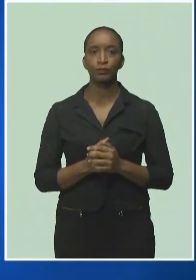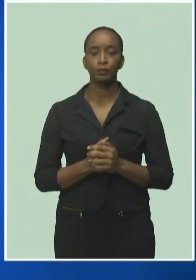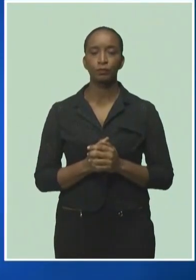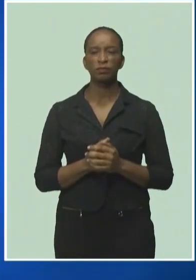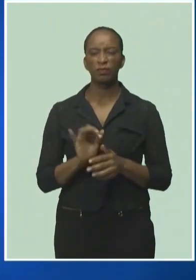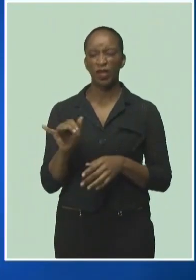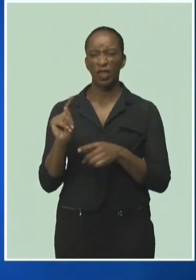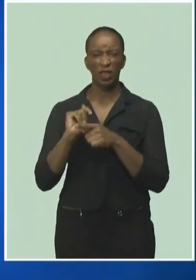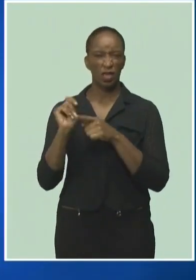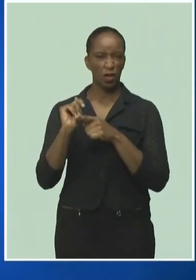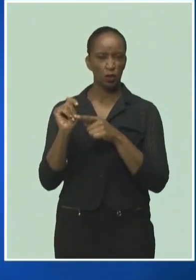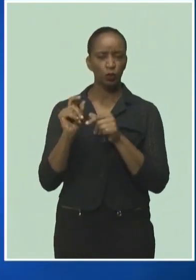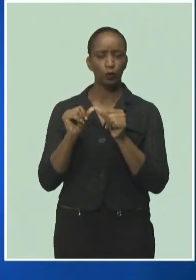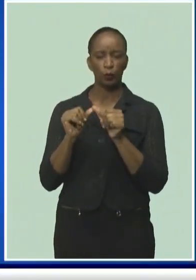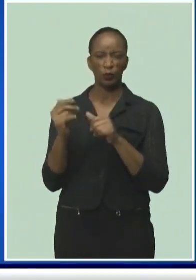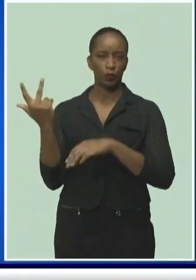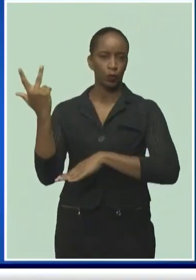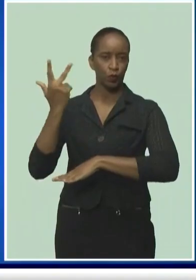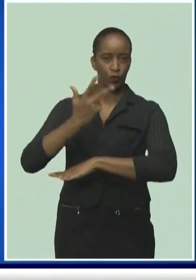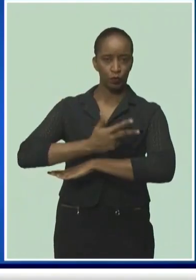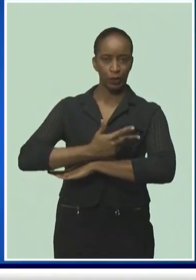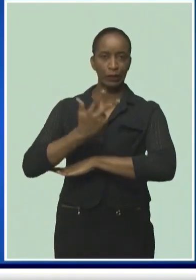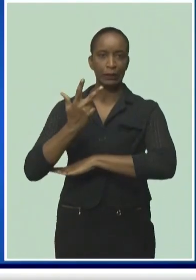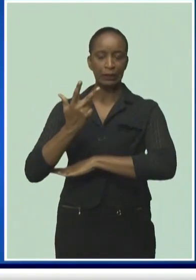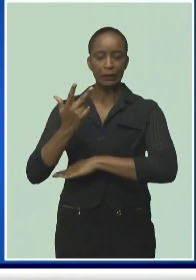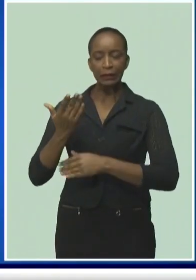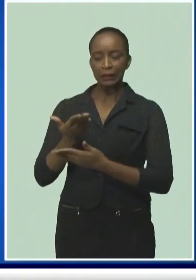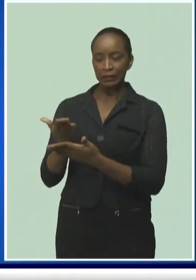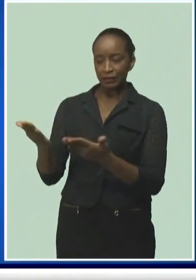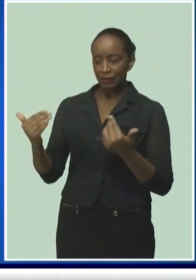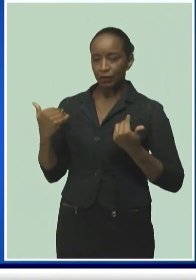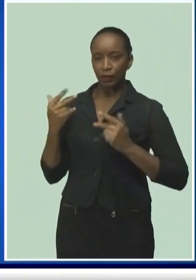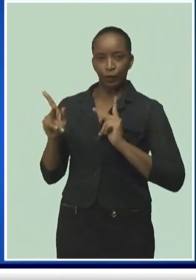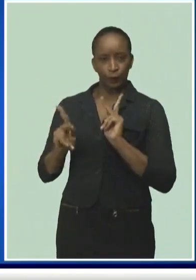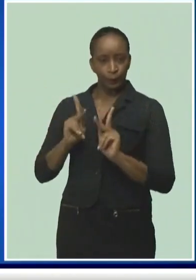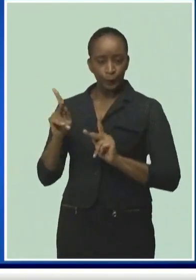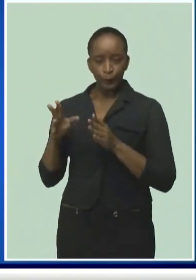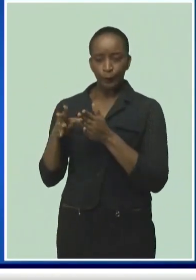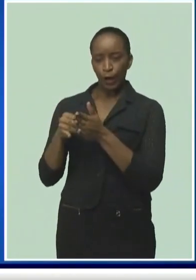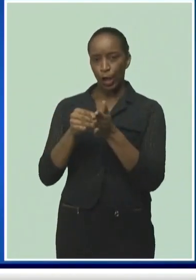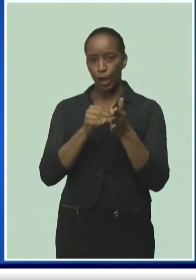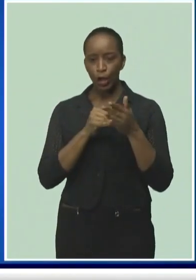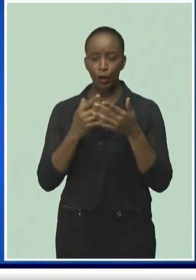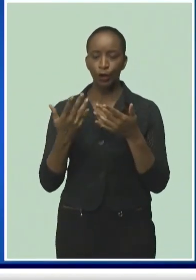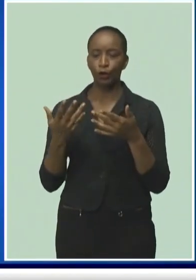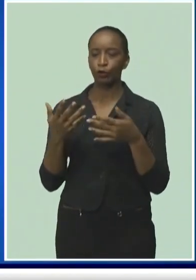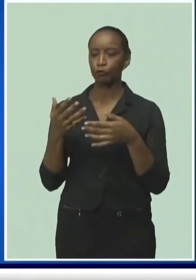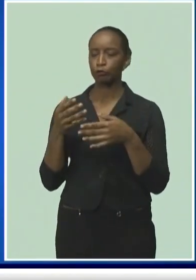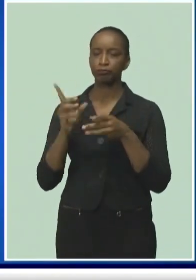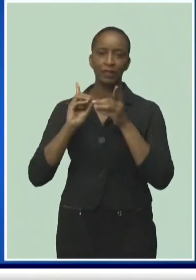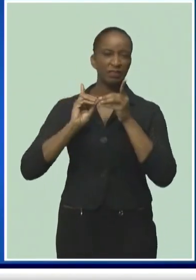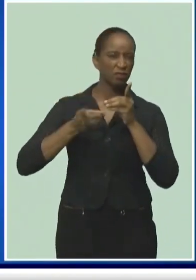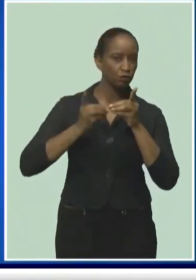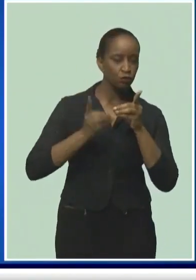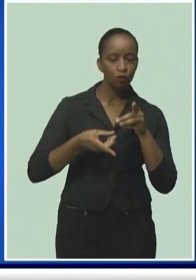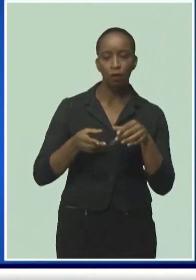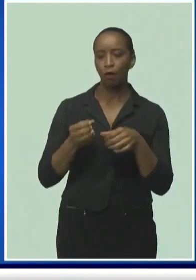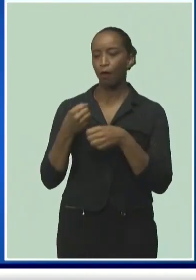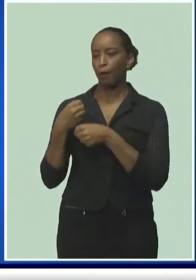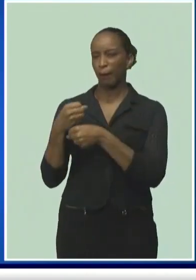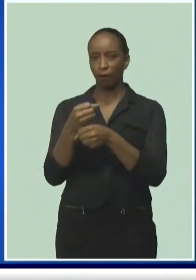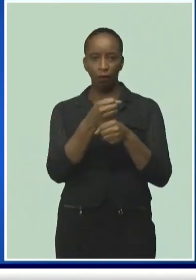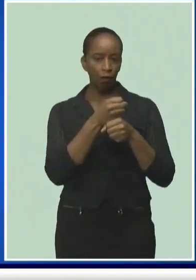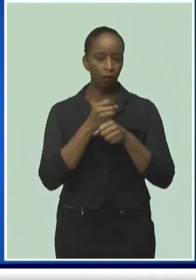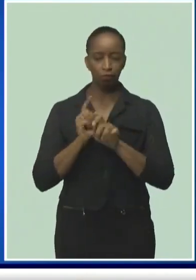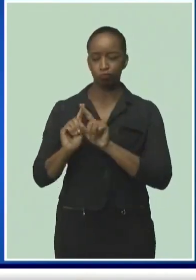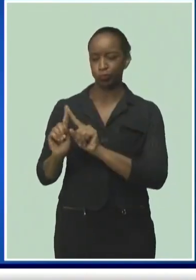days of training, these young content creators demonstrated their aptitude in the use of digital technology,